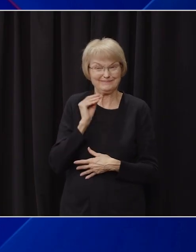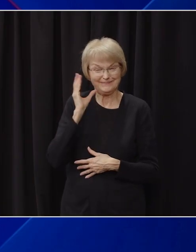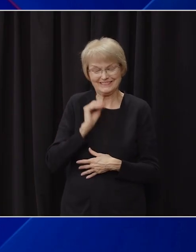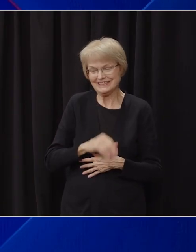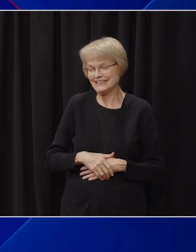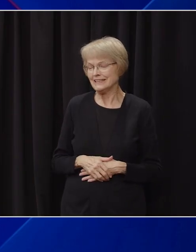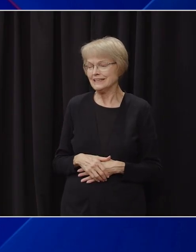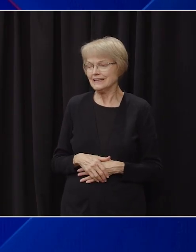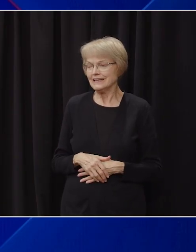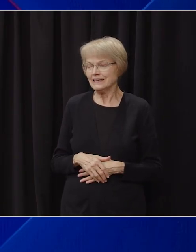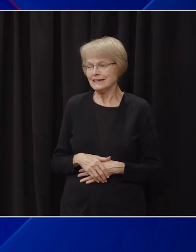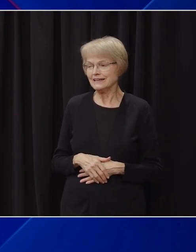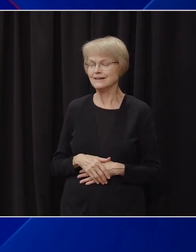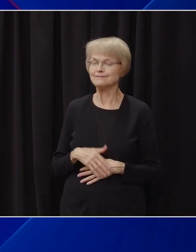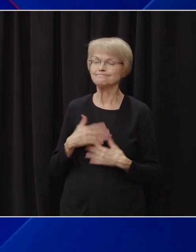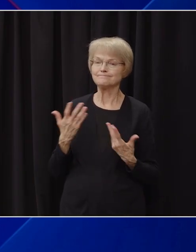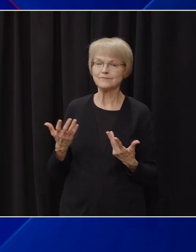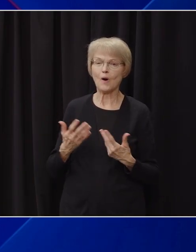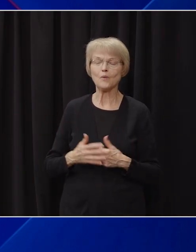Well, so